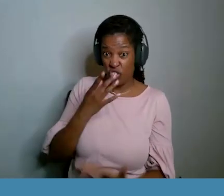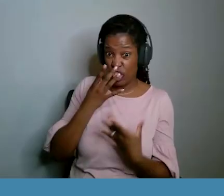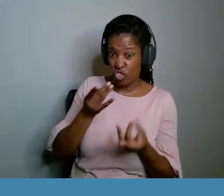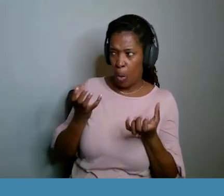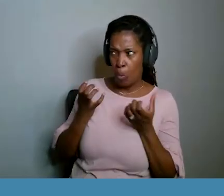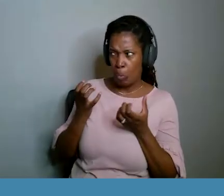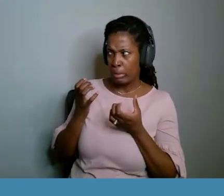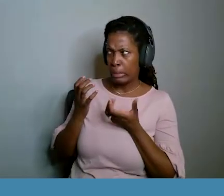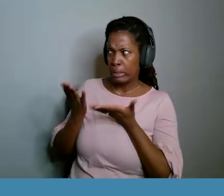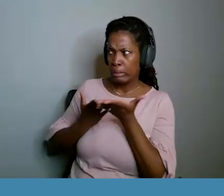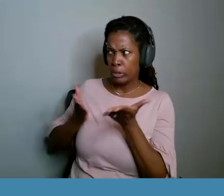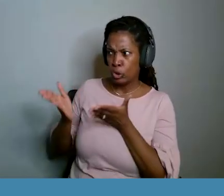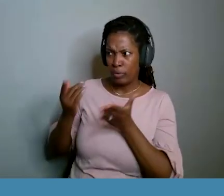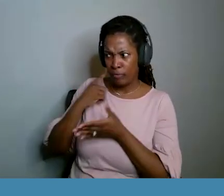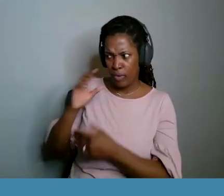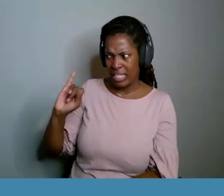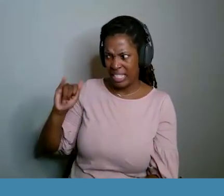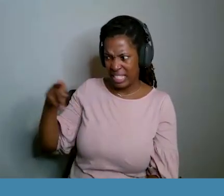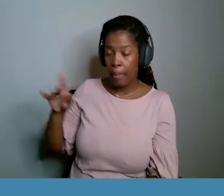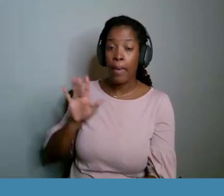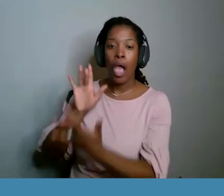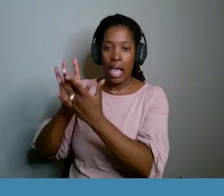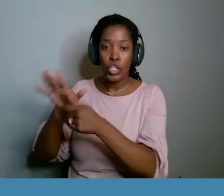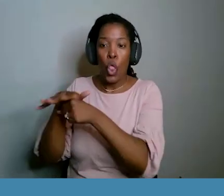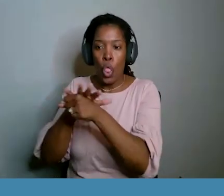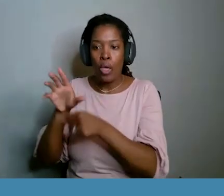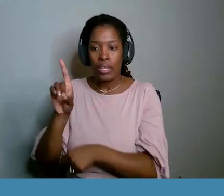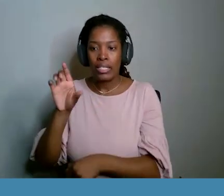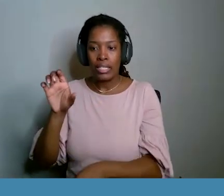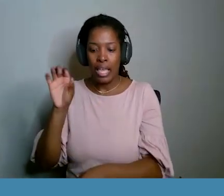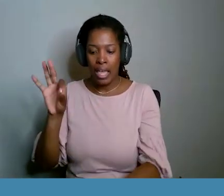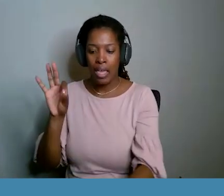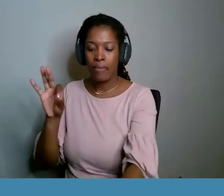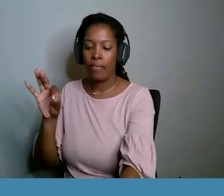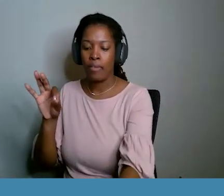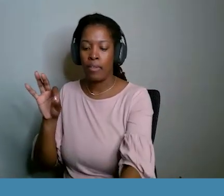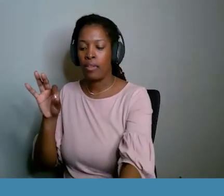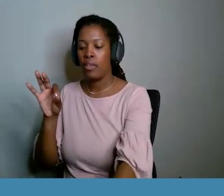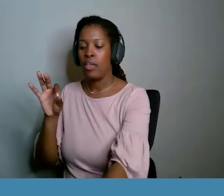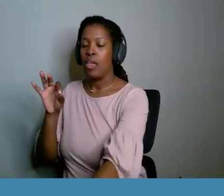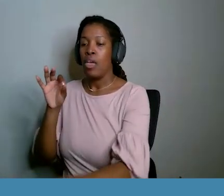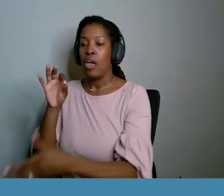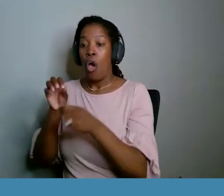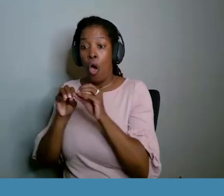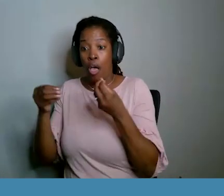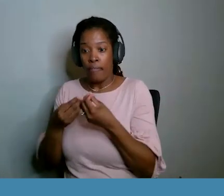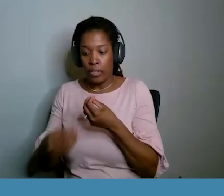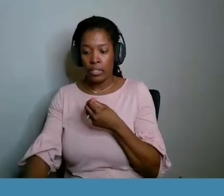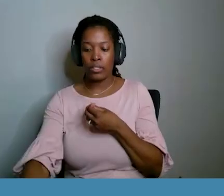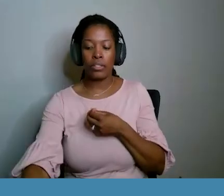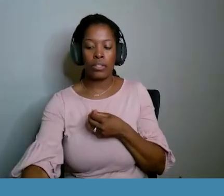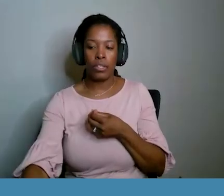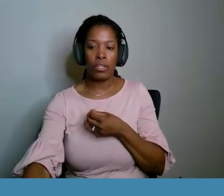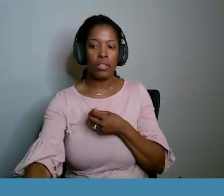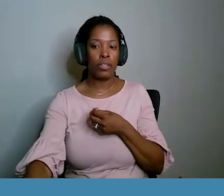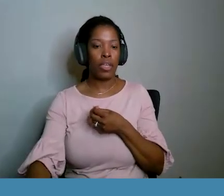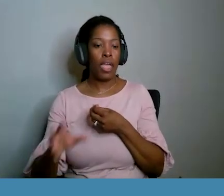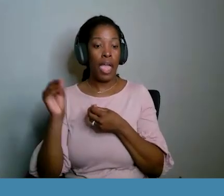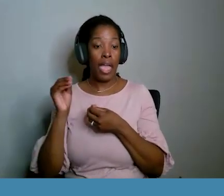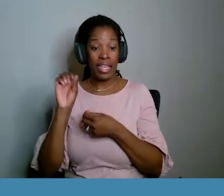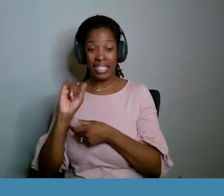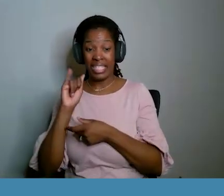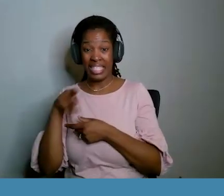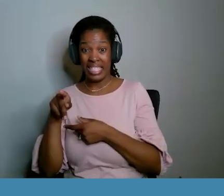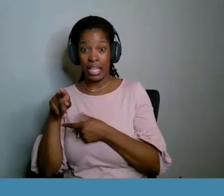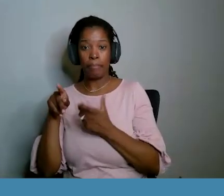out to your local DCF office. That's who makes the decision on eligibility for SIPs. And SIPs are funded by the Medicaid